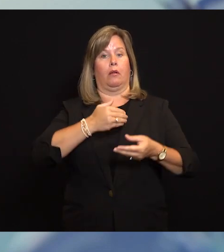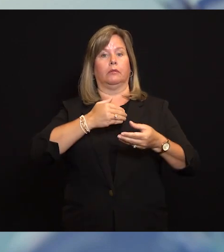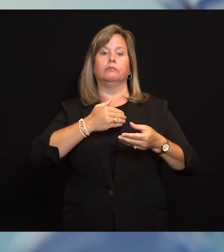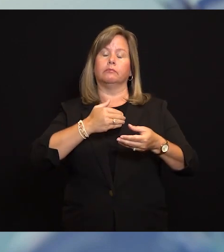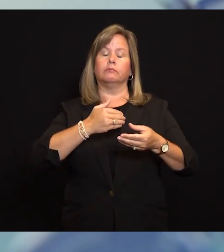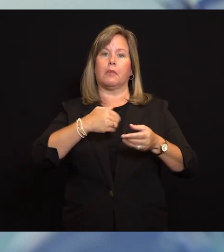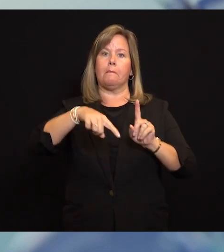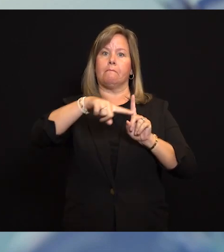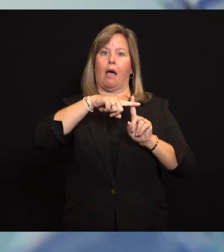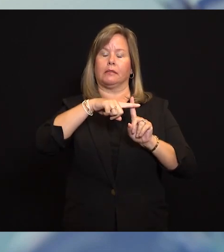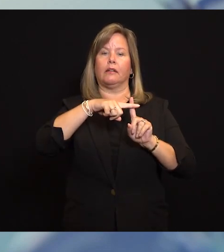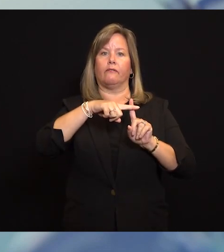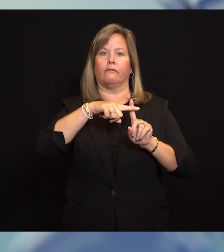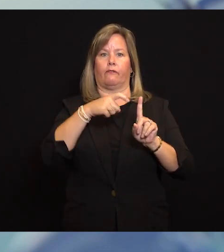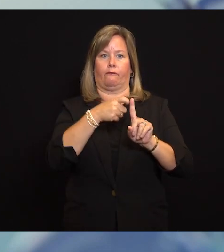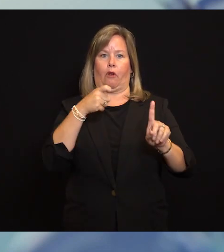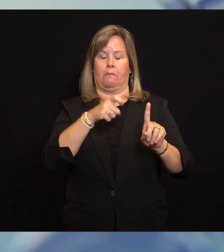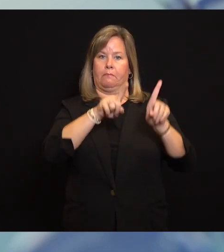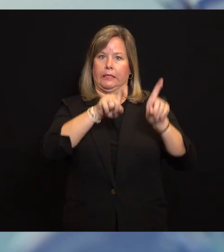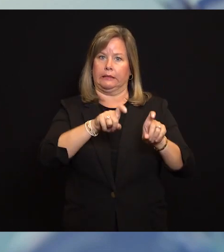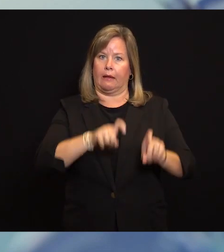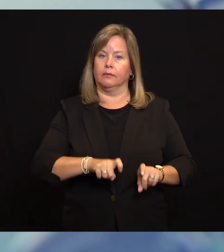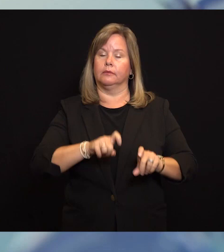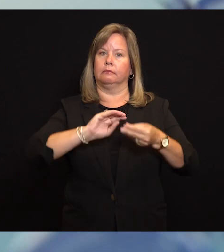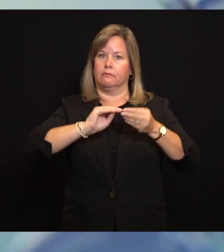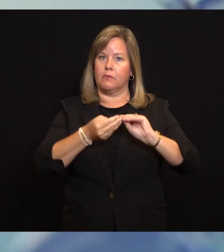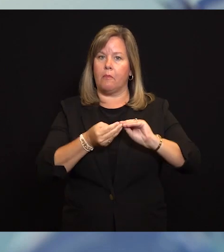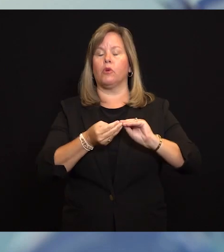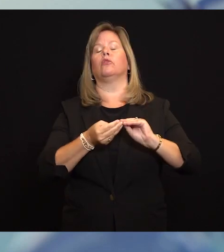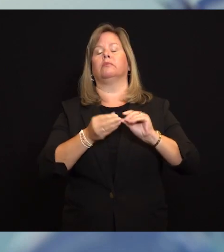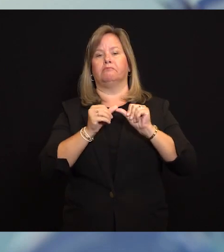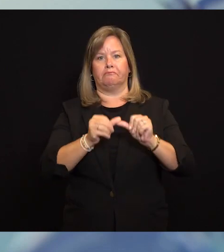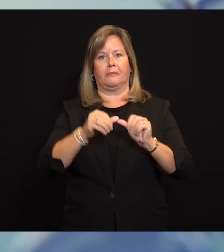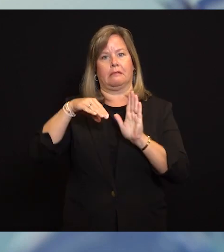continues to trend downward. As of right now, we're at